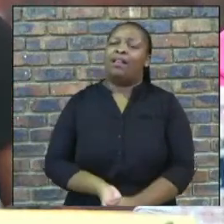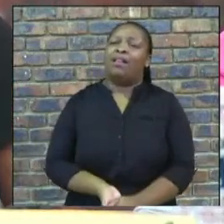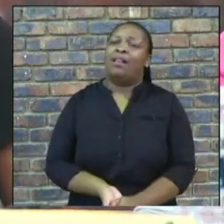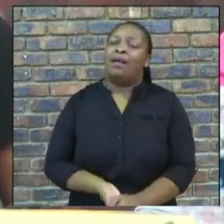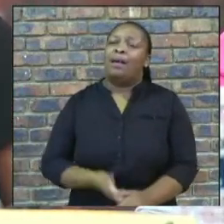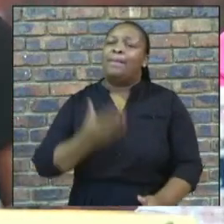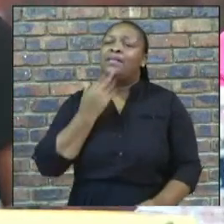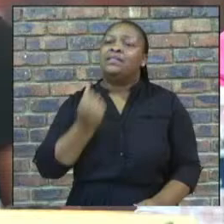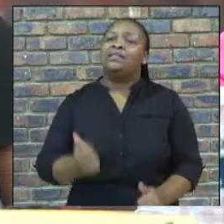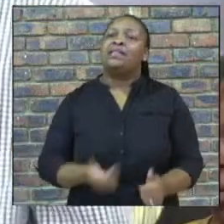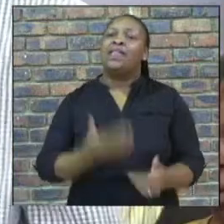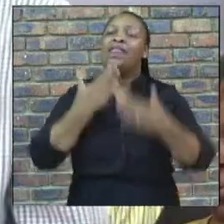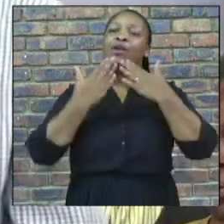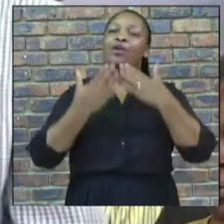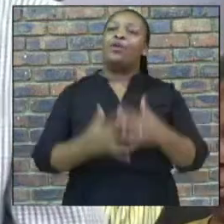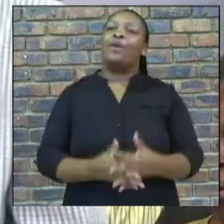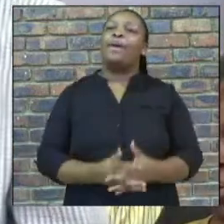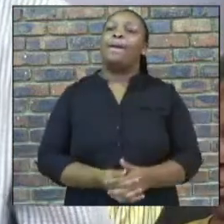Chair.